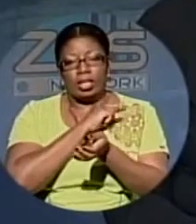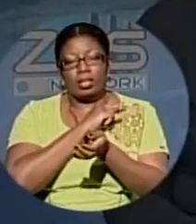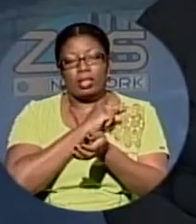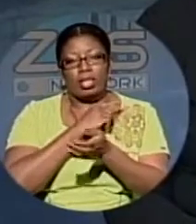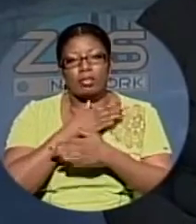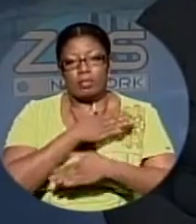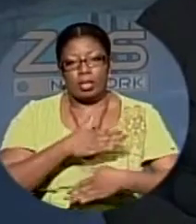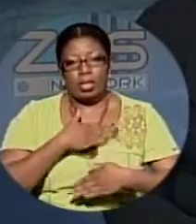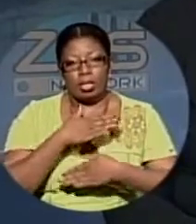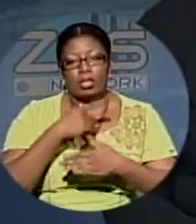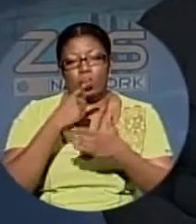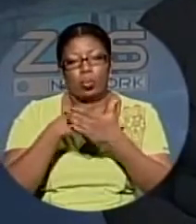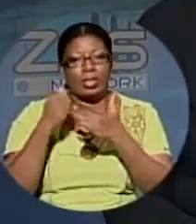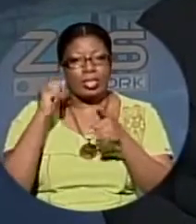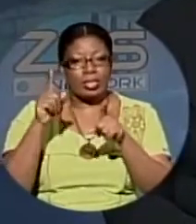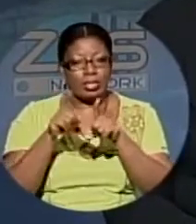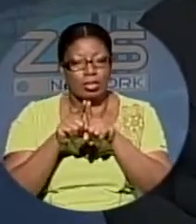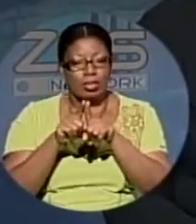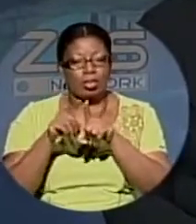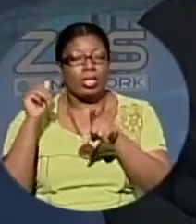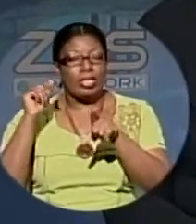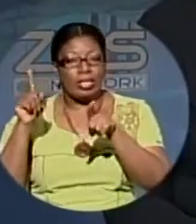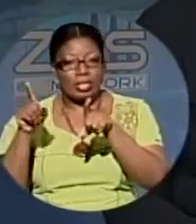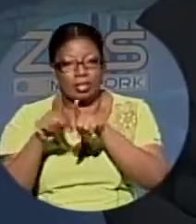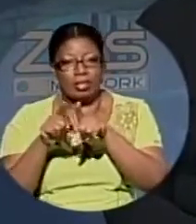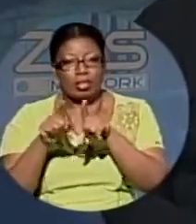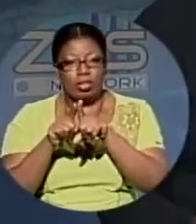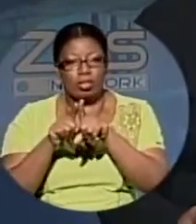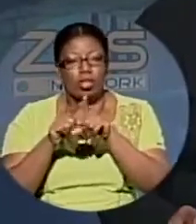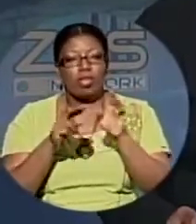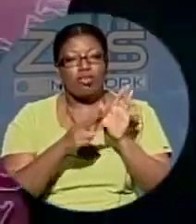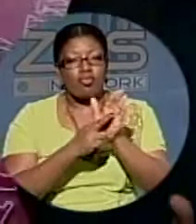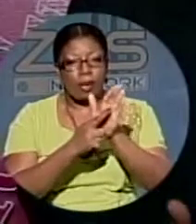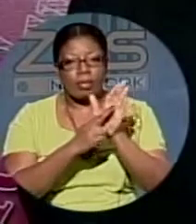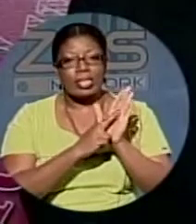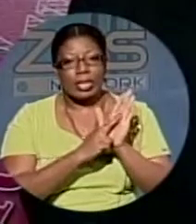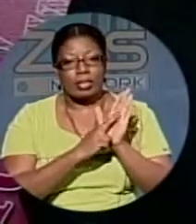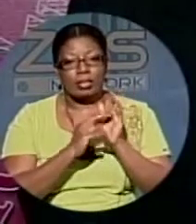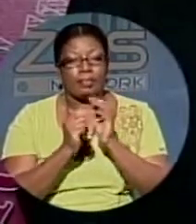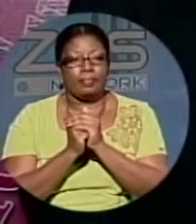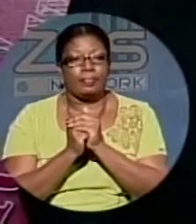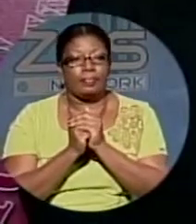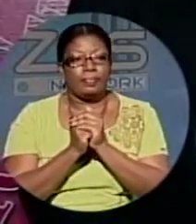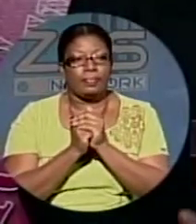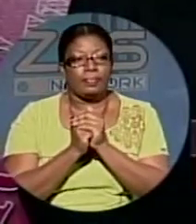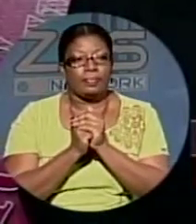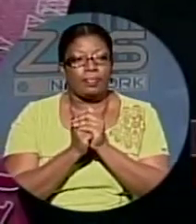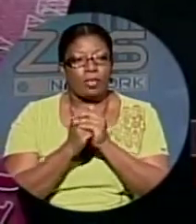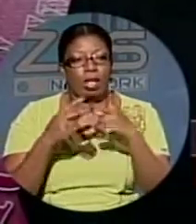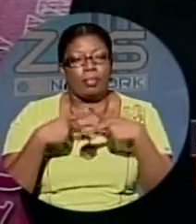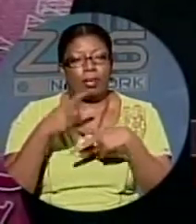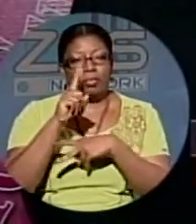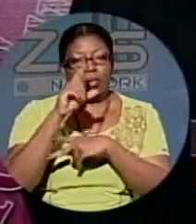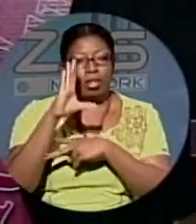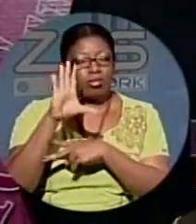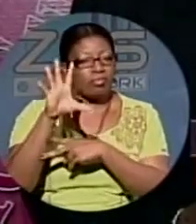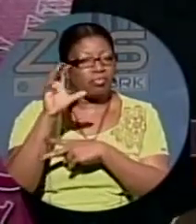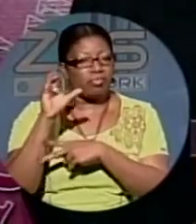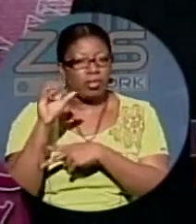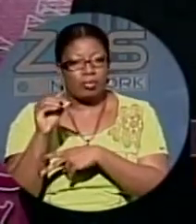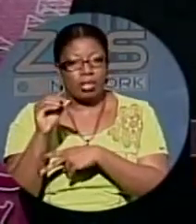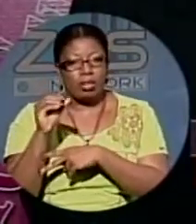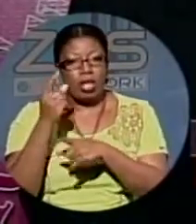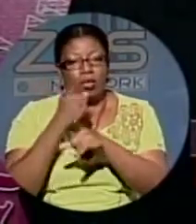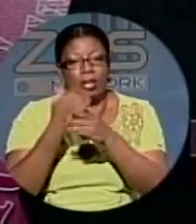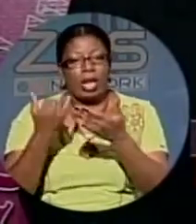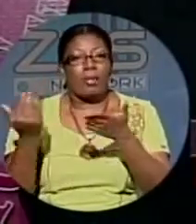represents and how they meet challenges. We started off at about maybe 100, 150. Now we're getting up to about